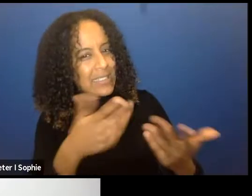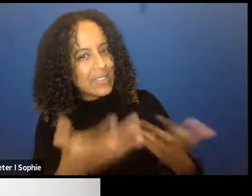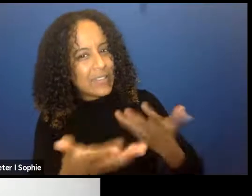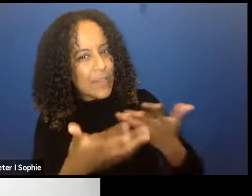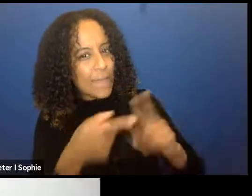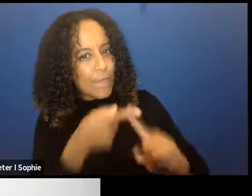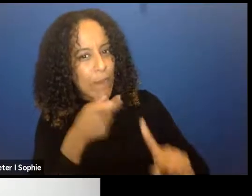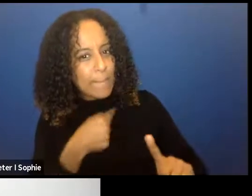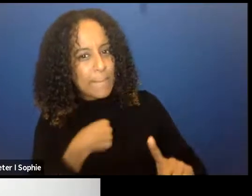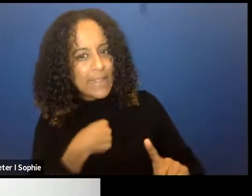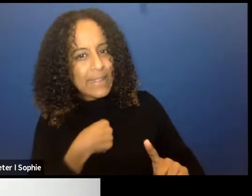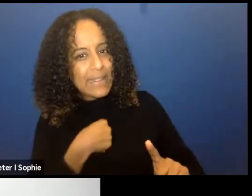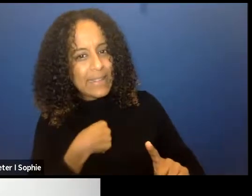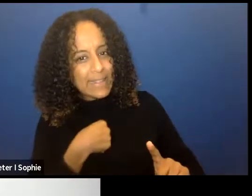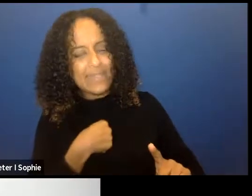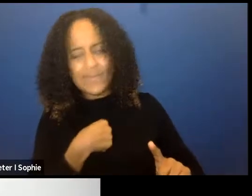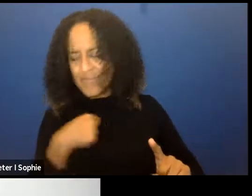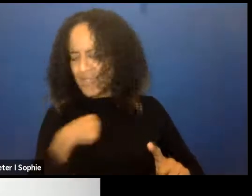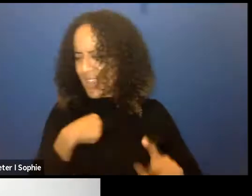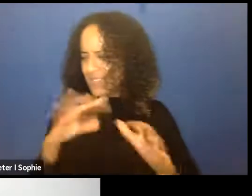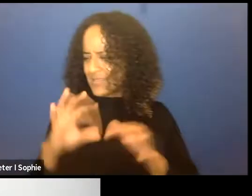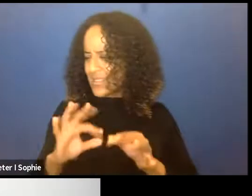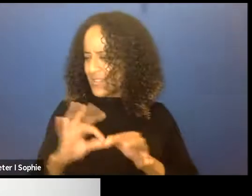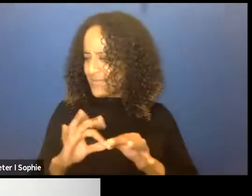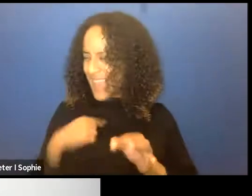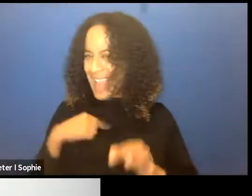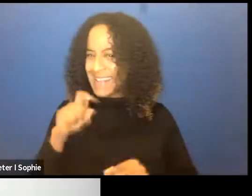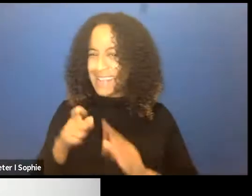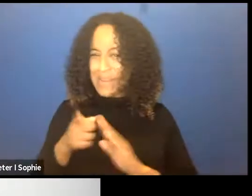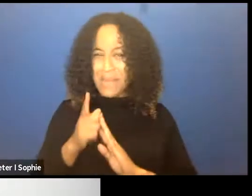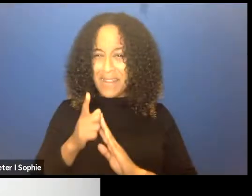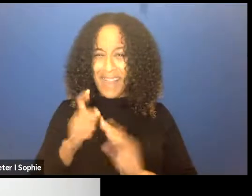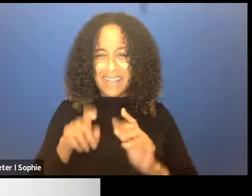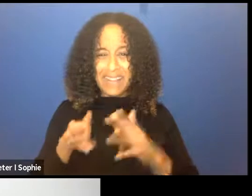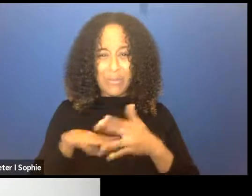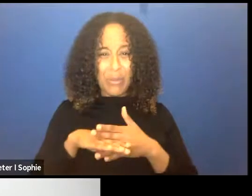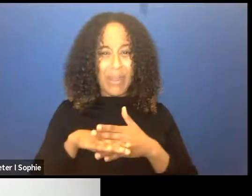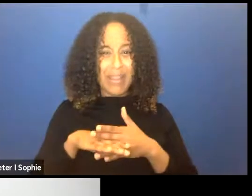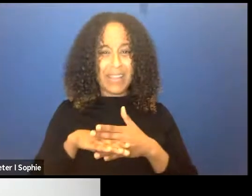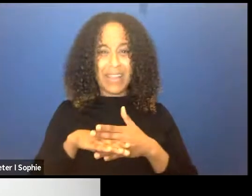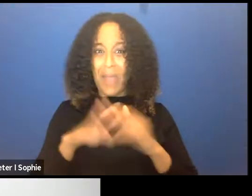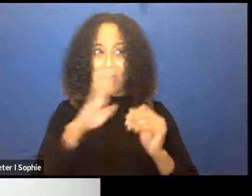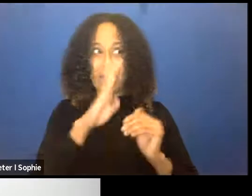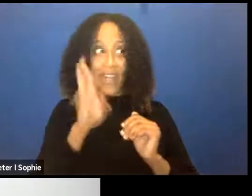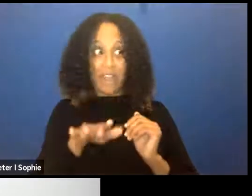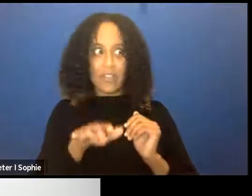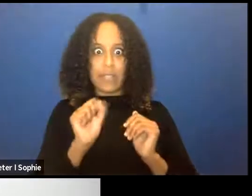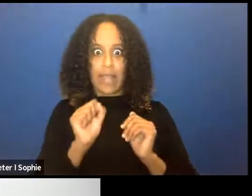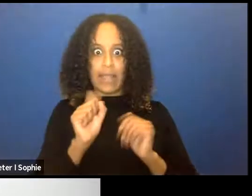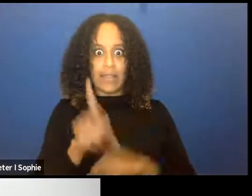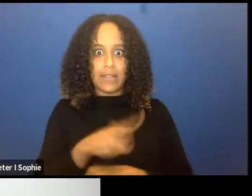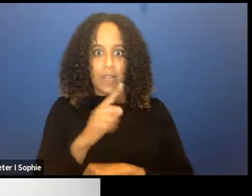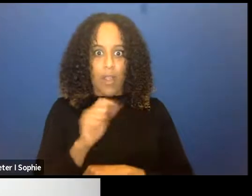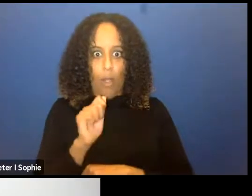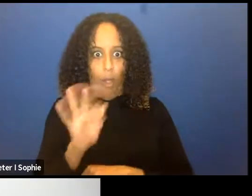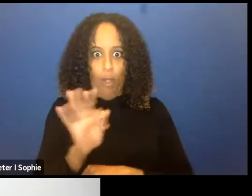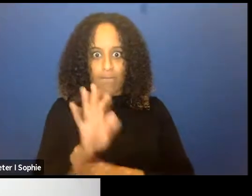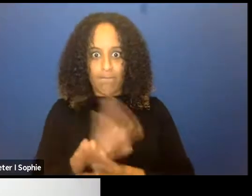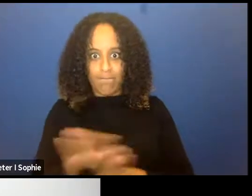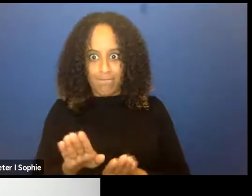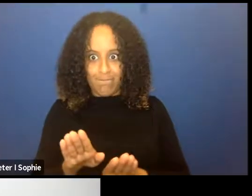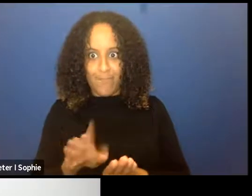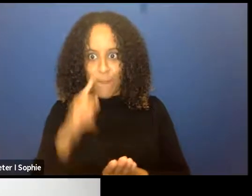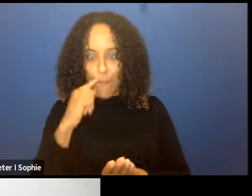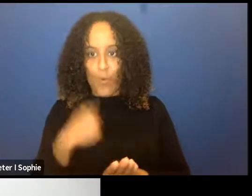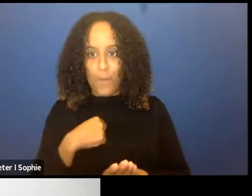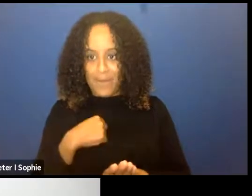from me? And I said, I need a minute. I need a break. And I would have never taken the day off. Like, you know, for